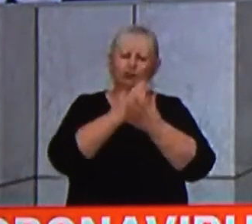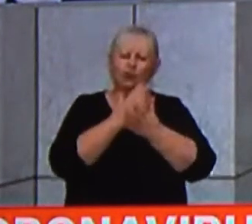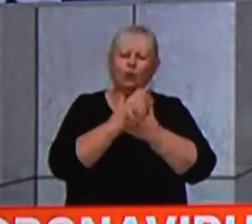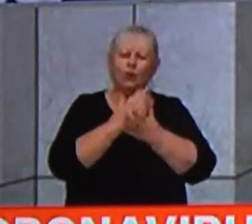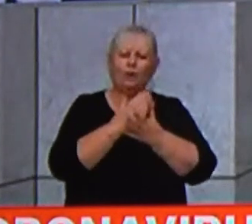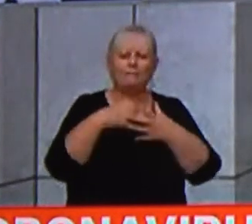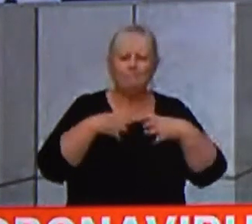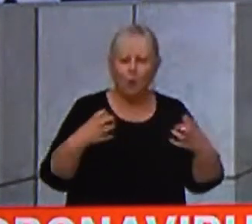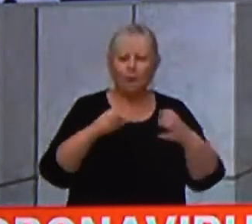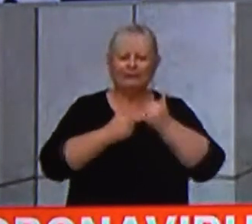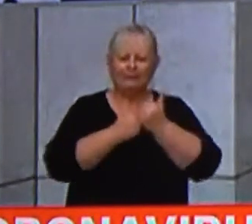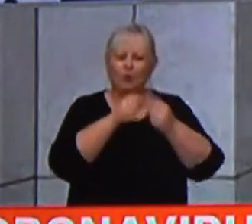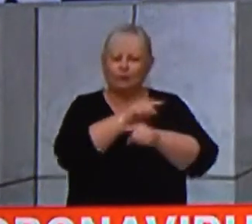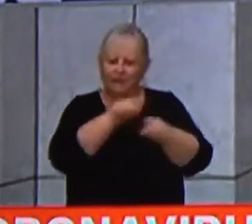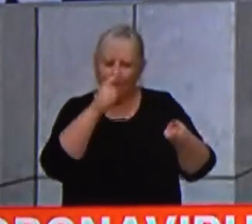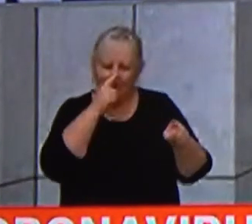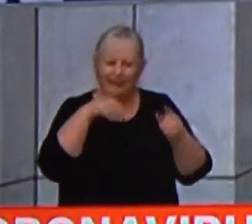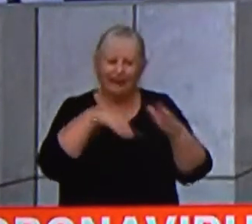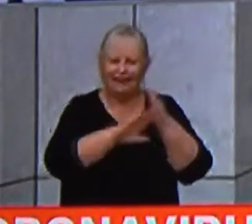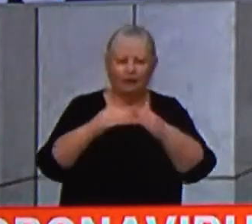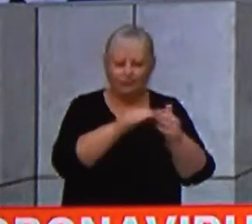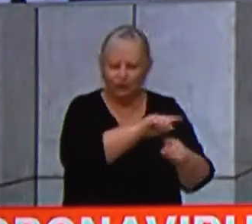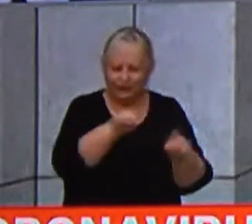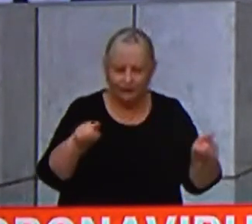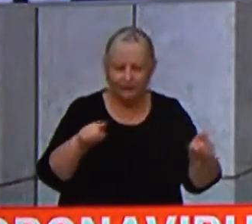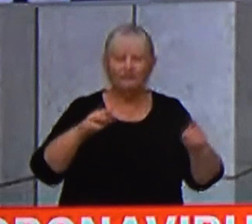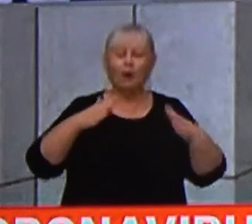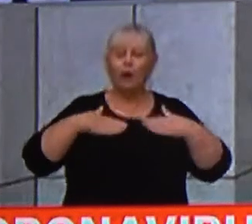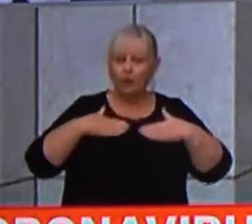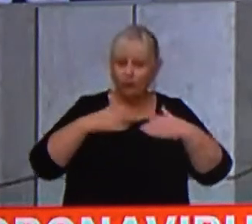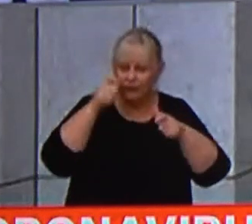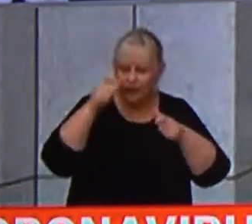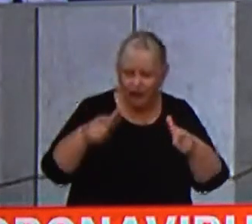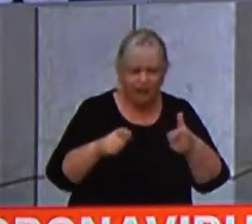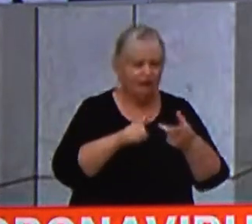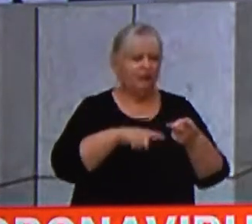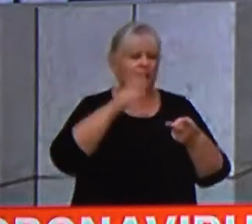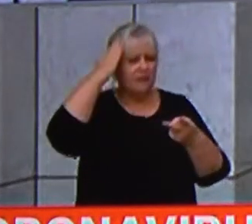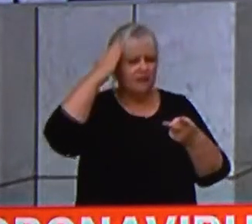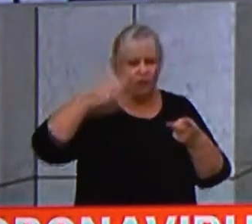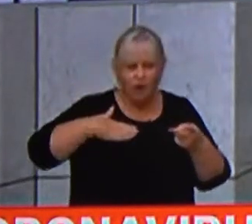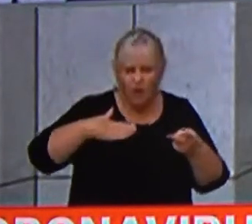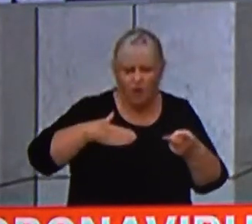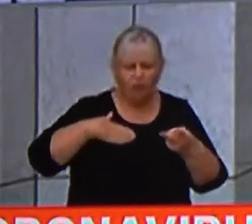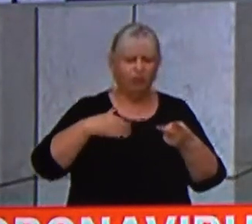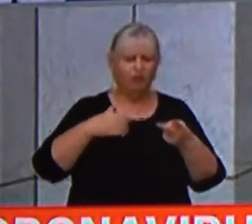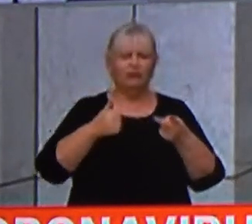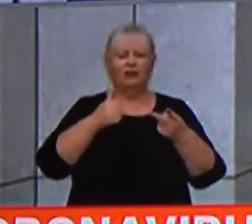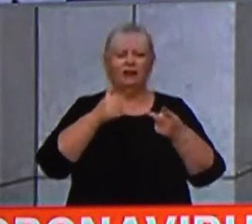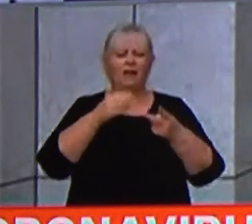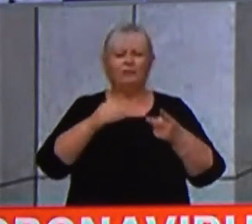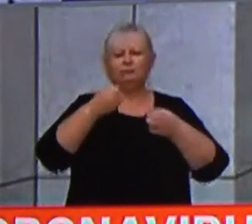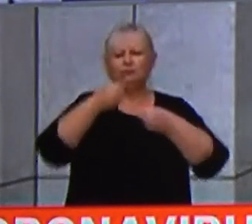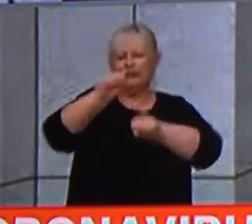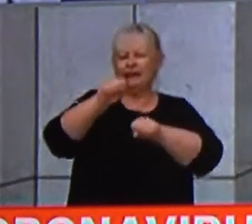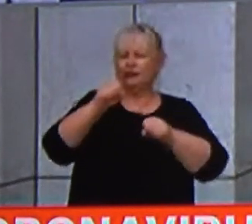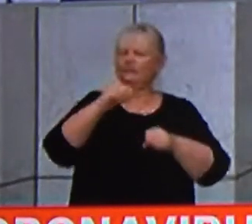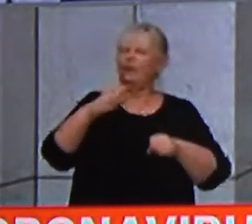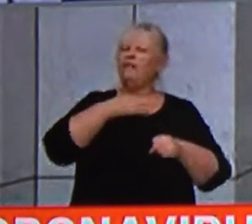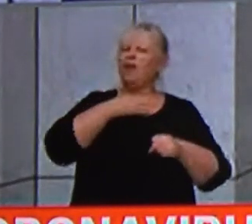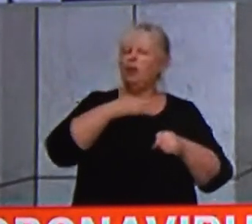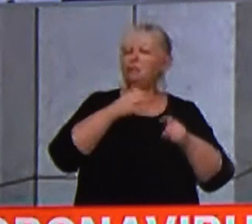very careful to ensure that that income support can be delivered in a way that gets it to people as quickly as possible using the existing systems